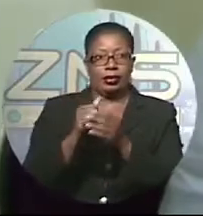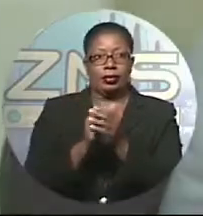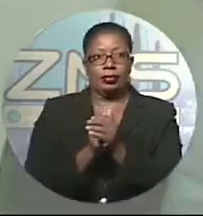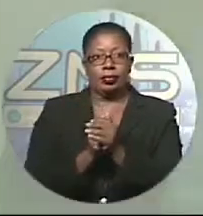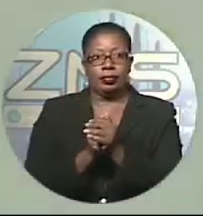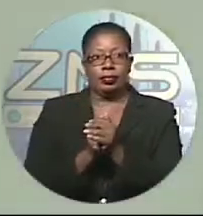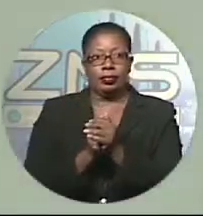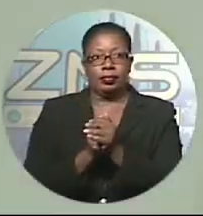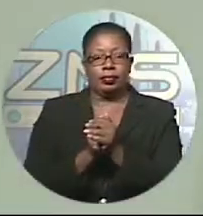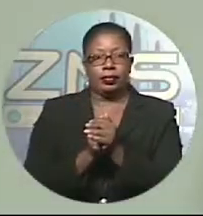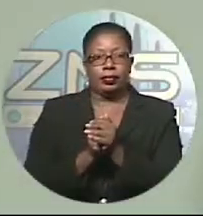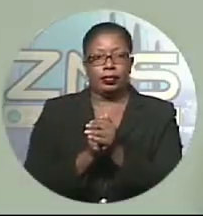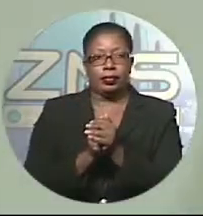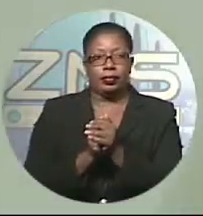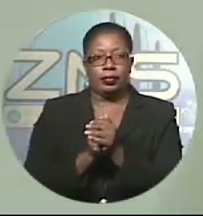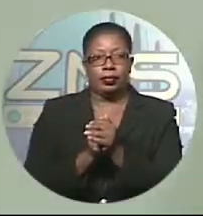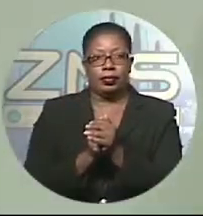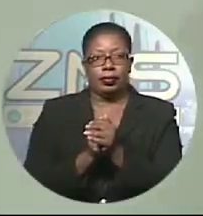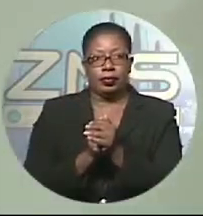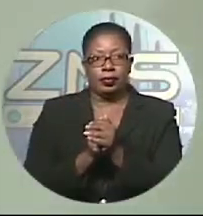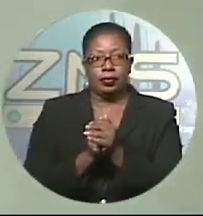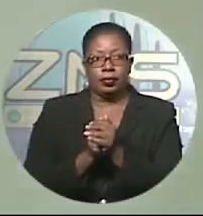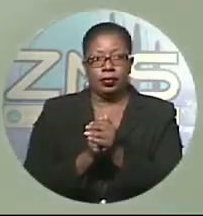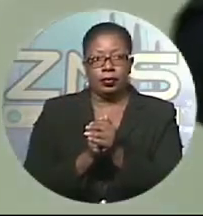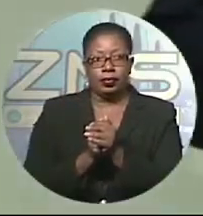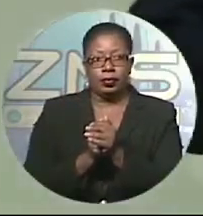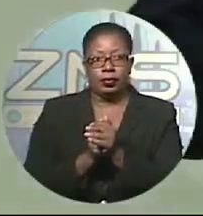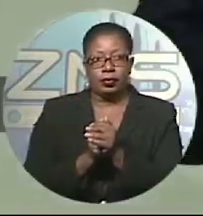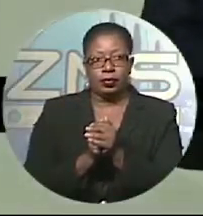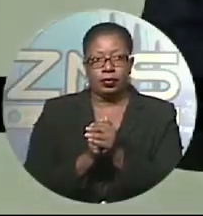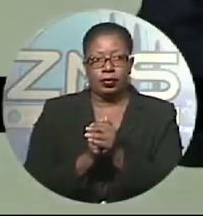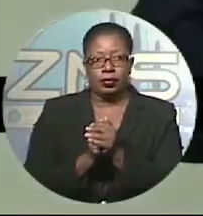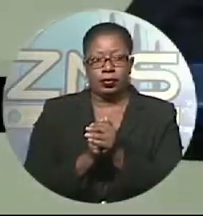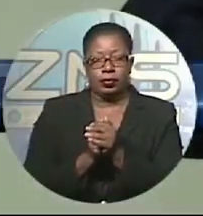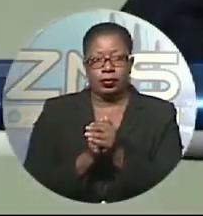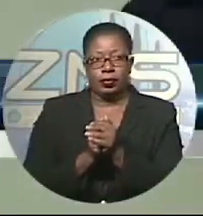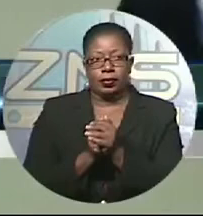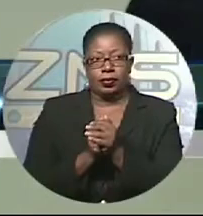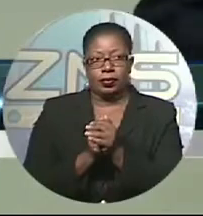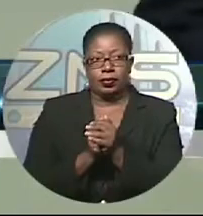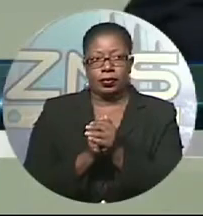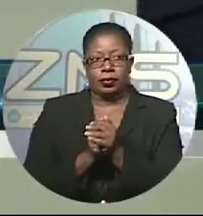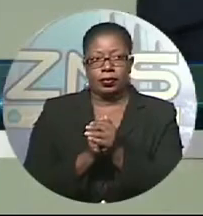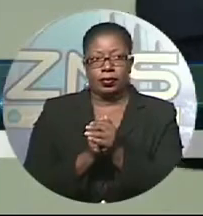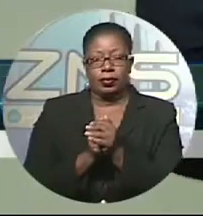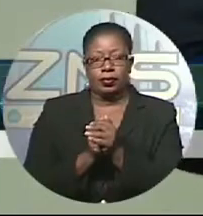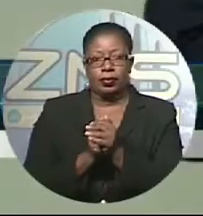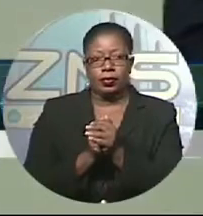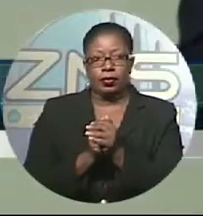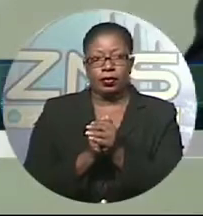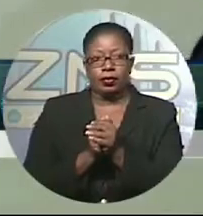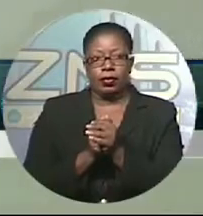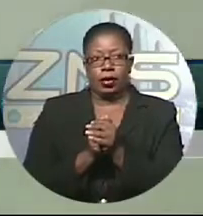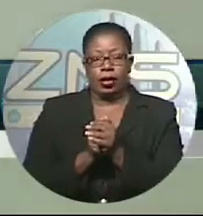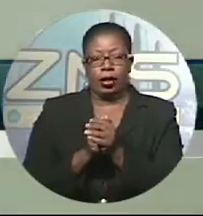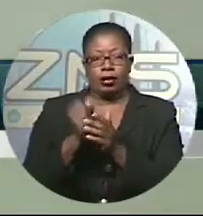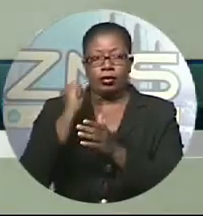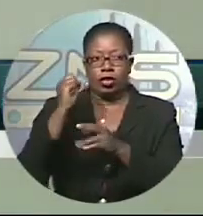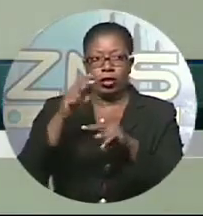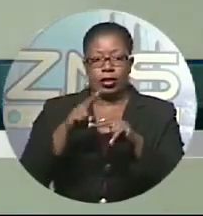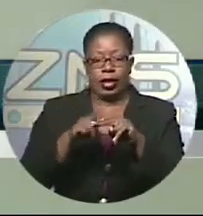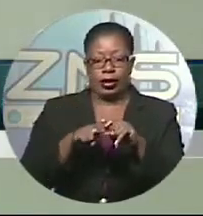How good it is that mother would sit down and record the incidences of her life